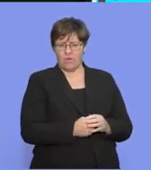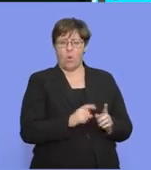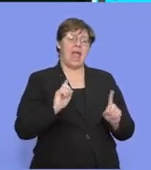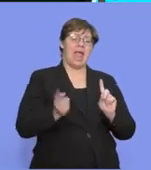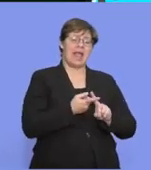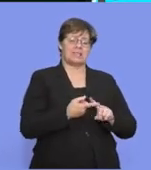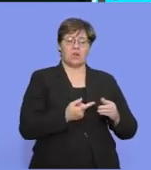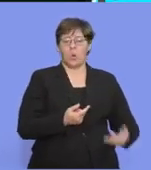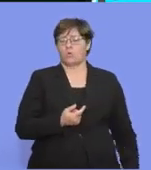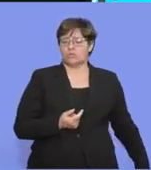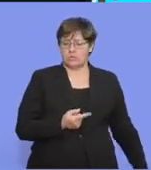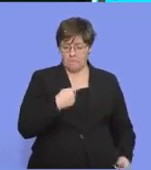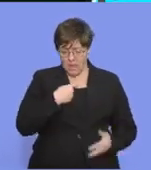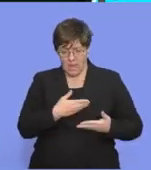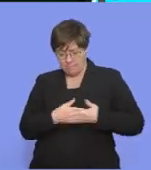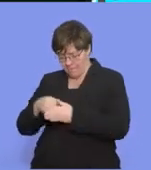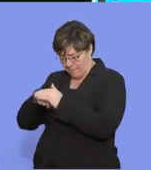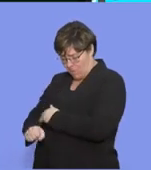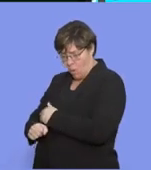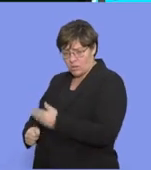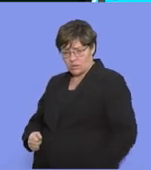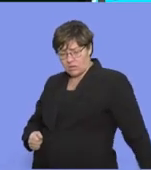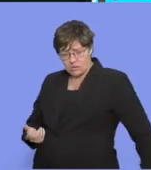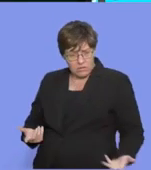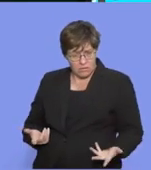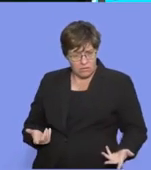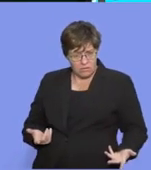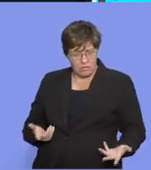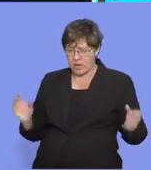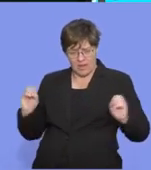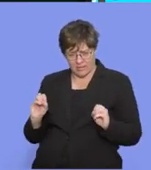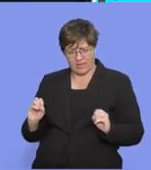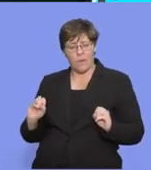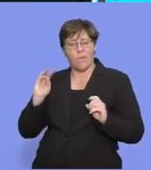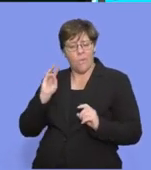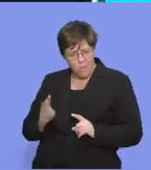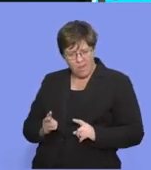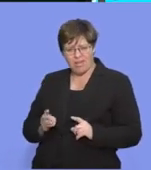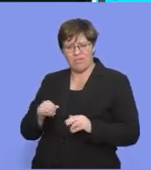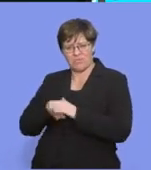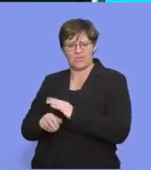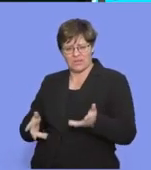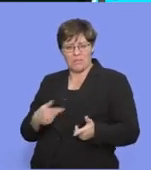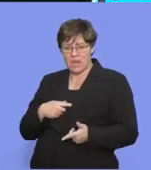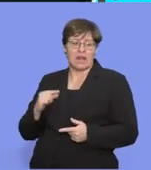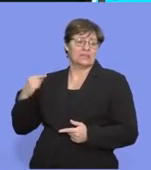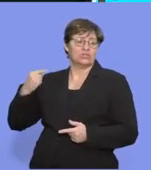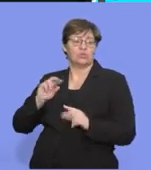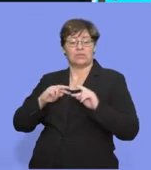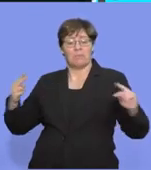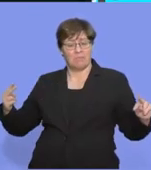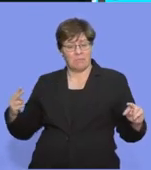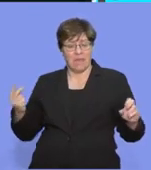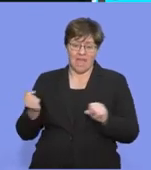a leg in an accident, that is not going to change my genotype. It has absolutely no effect on my